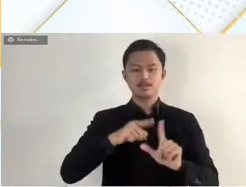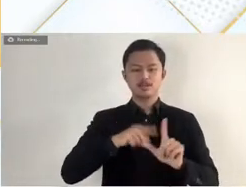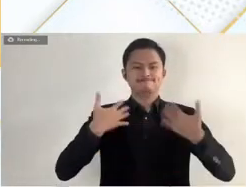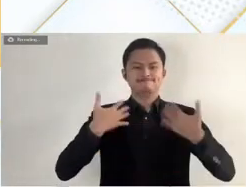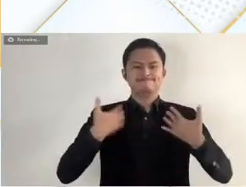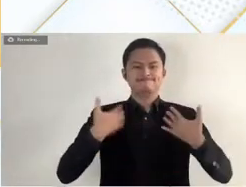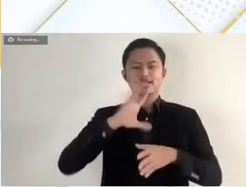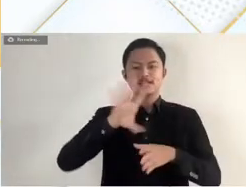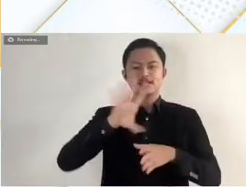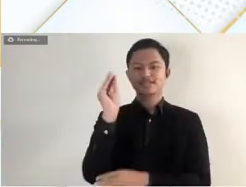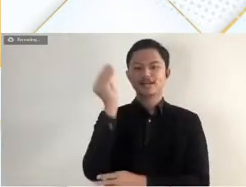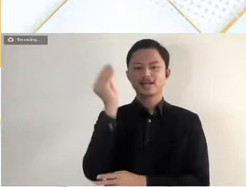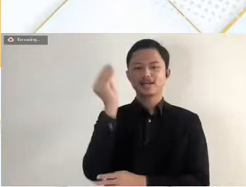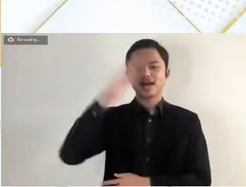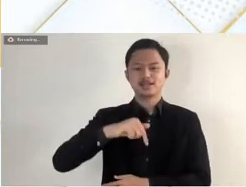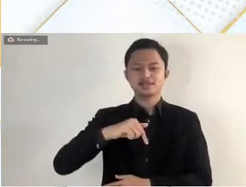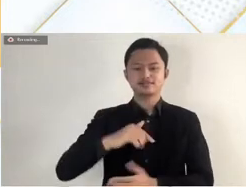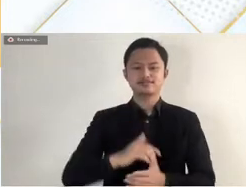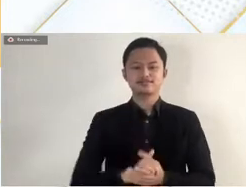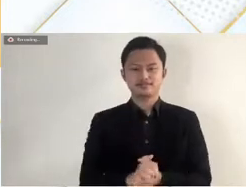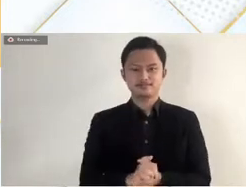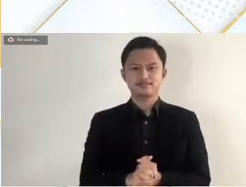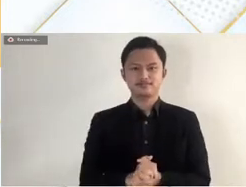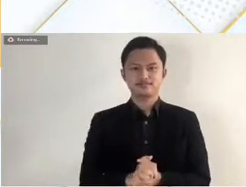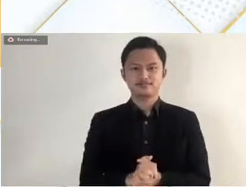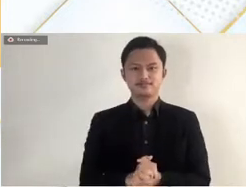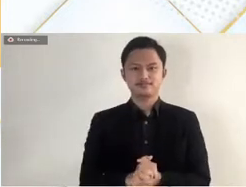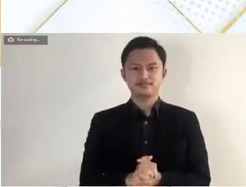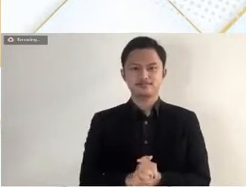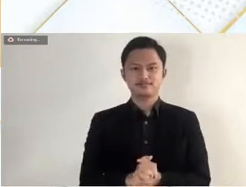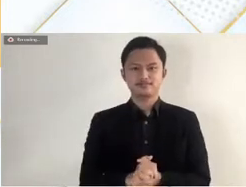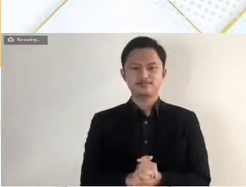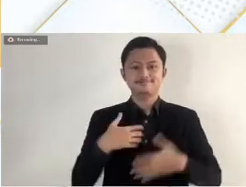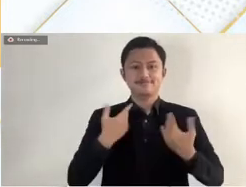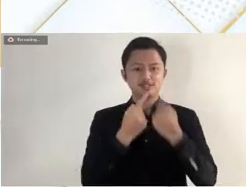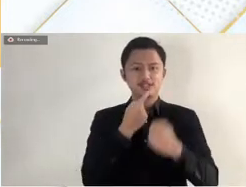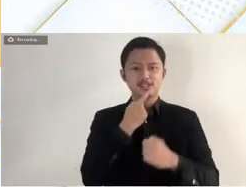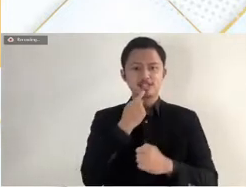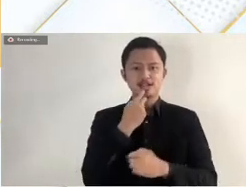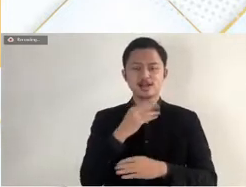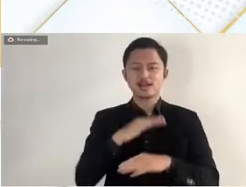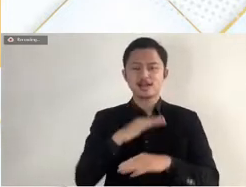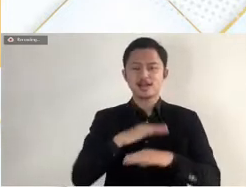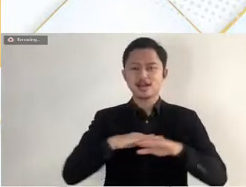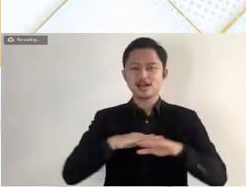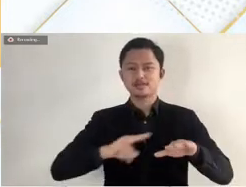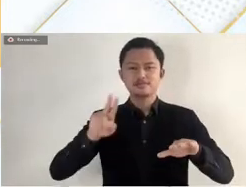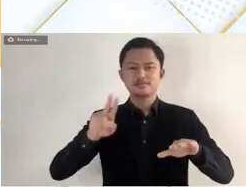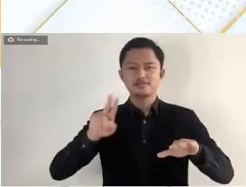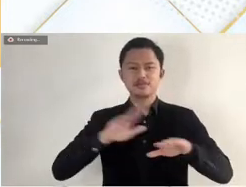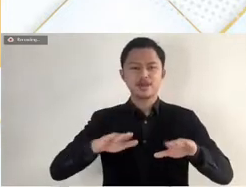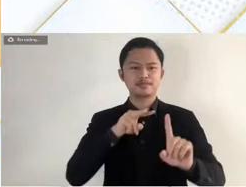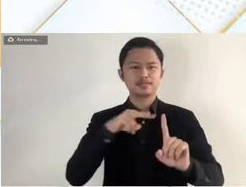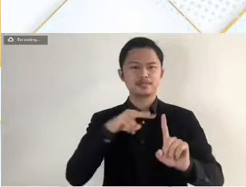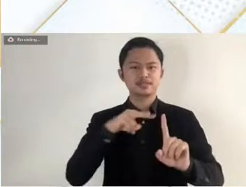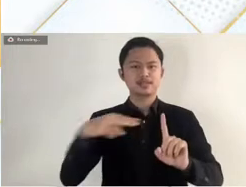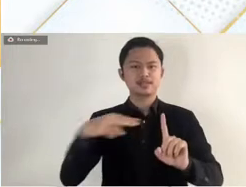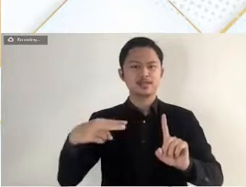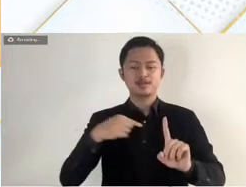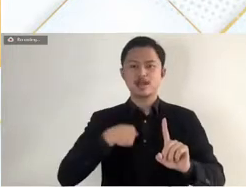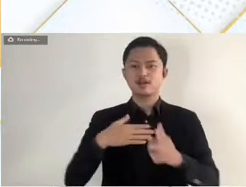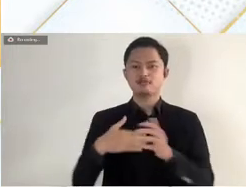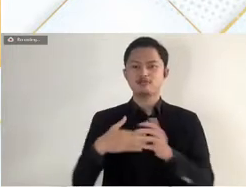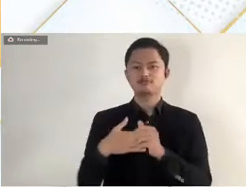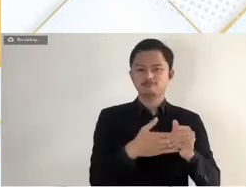today. Today we will be talking about contribution to peace, Pacific perspective, and I will be hosting this